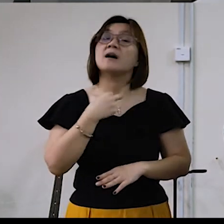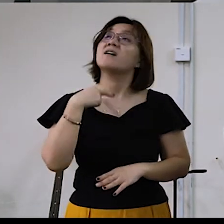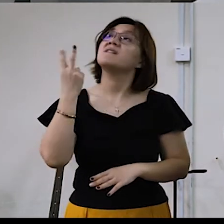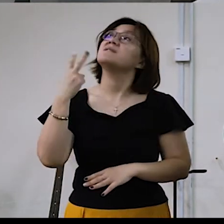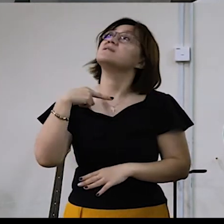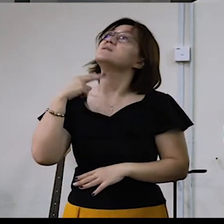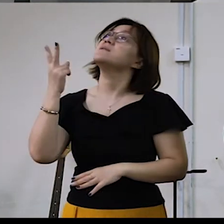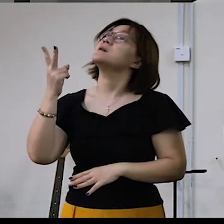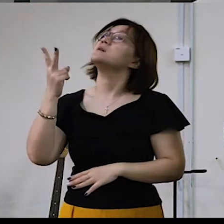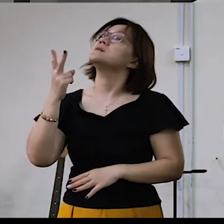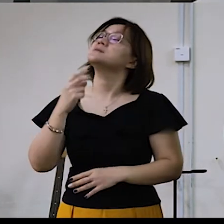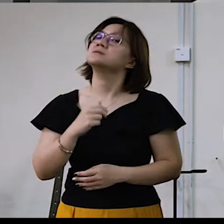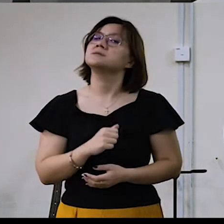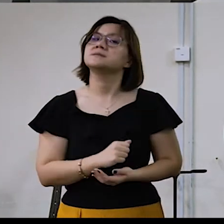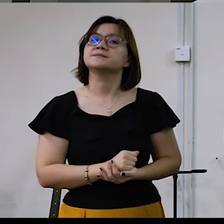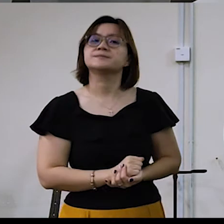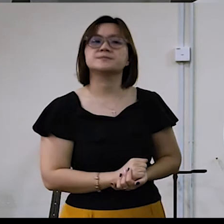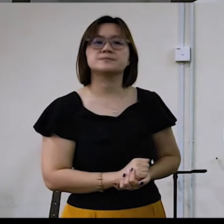Do you know that?